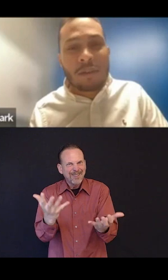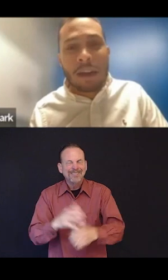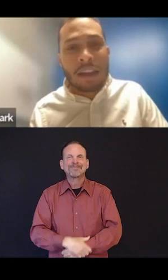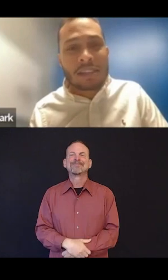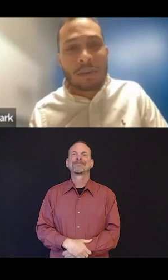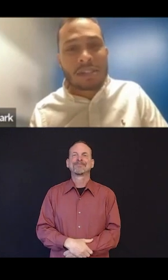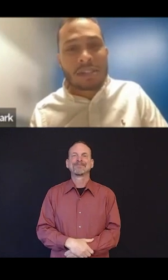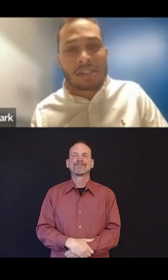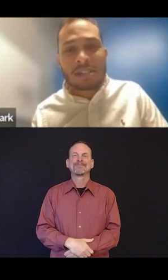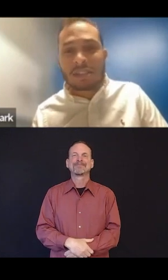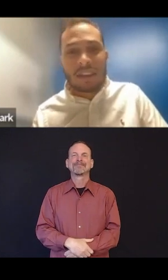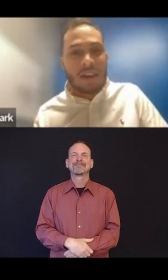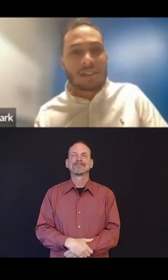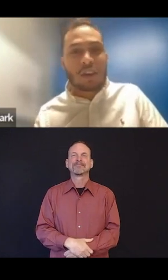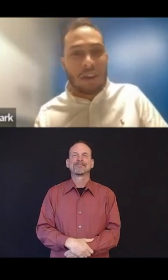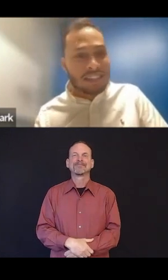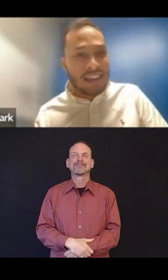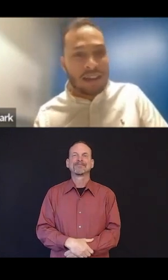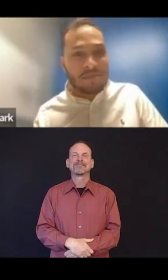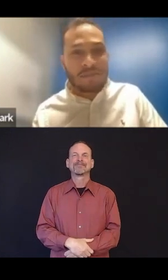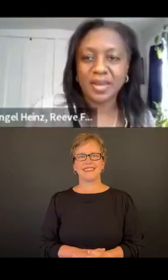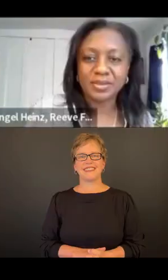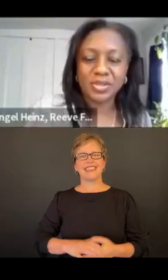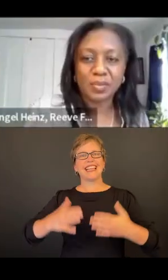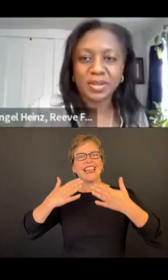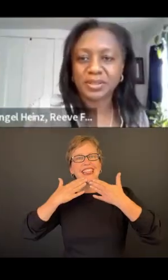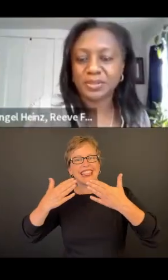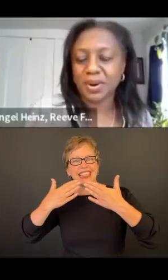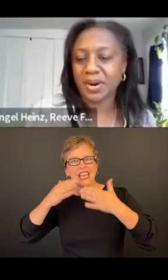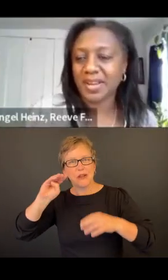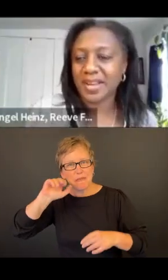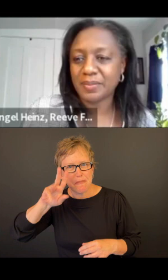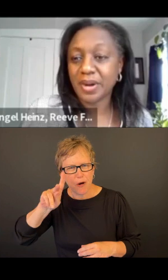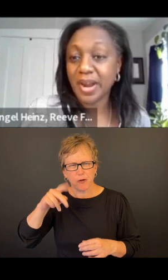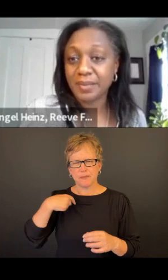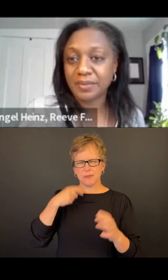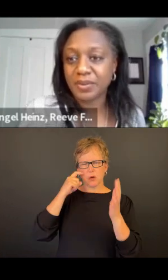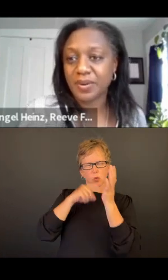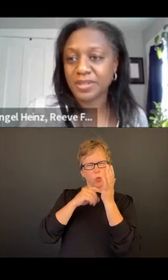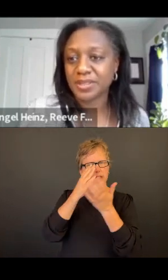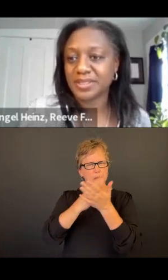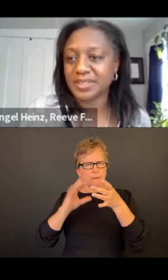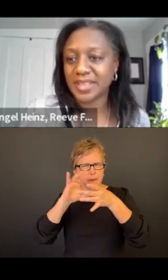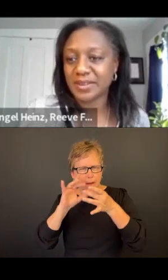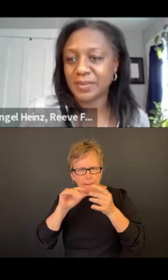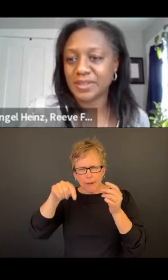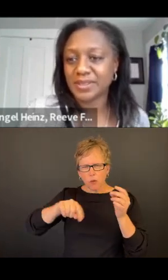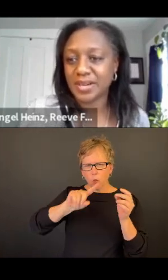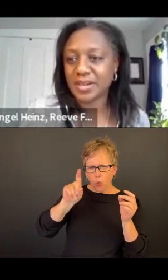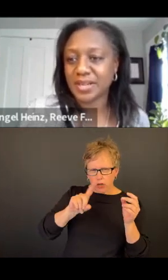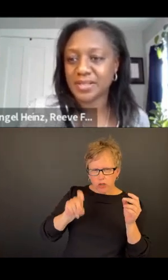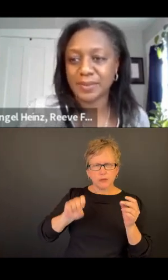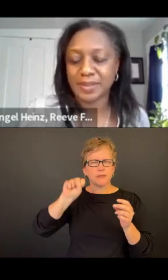And if anybody has any questions, now is a great time. Thank you so much, Mark. There have been a few questions,